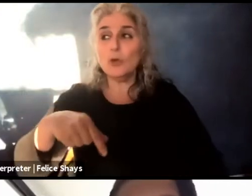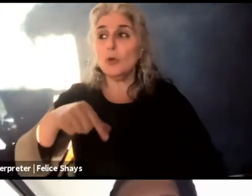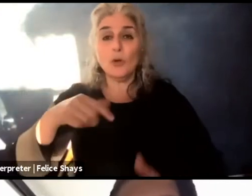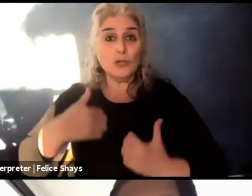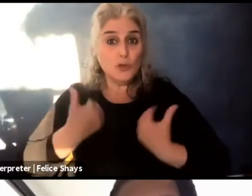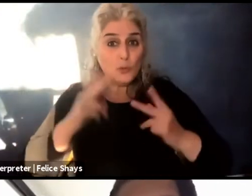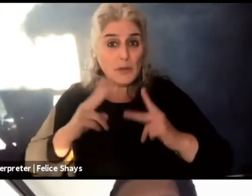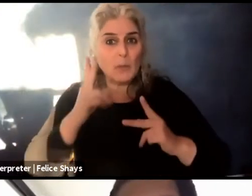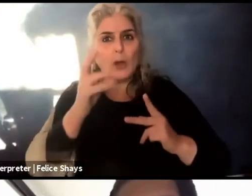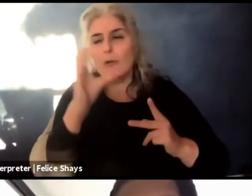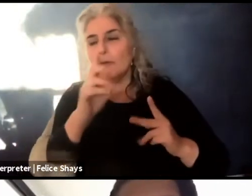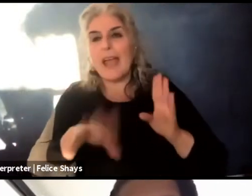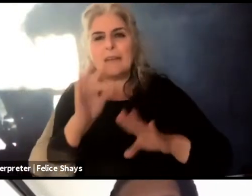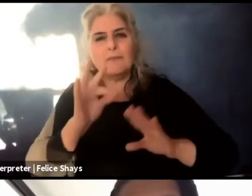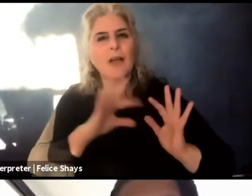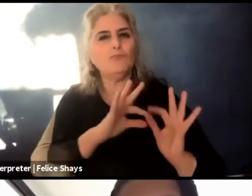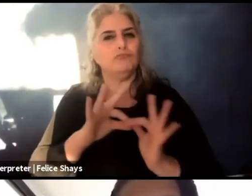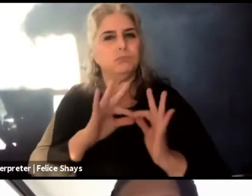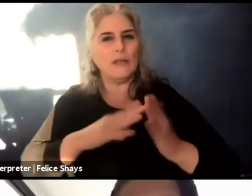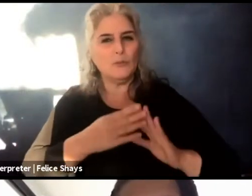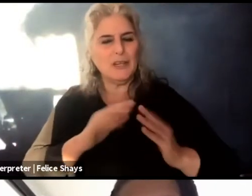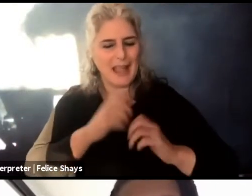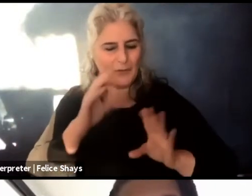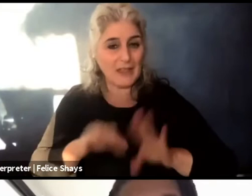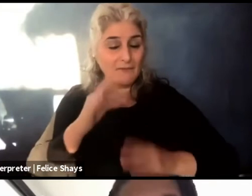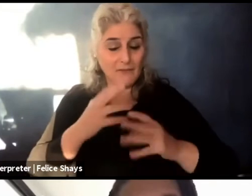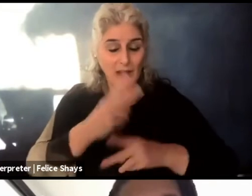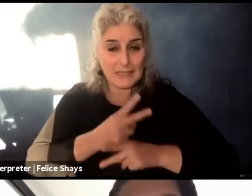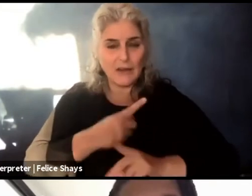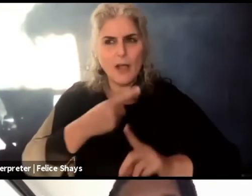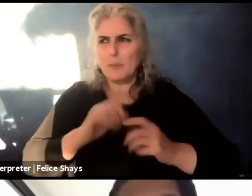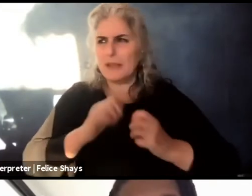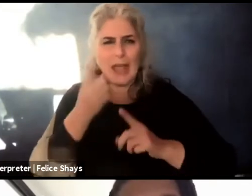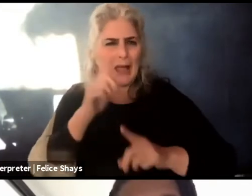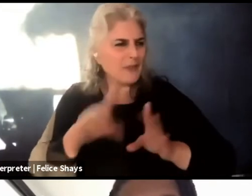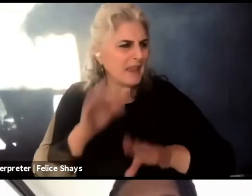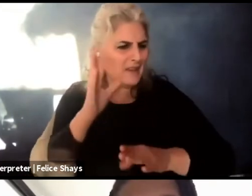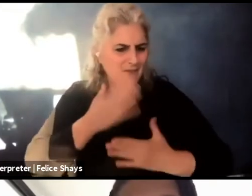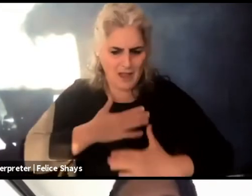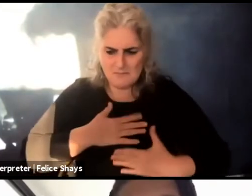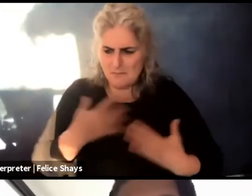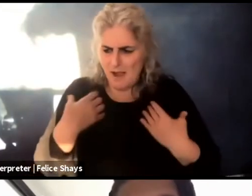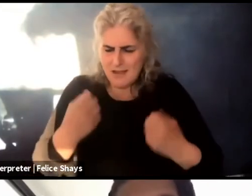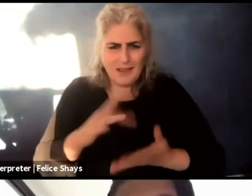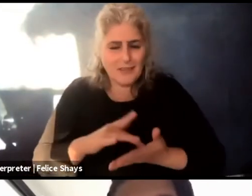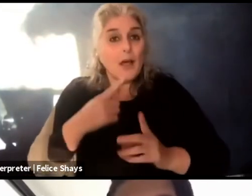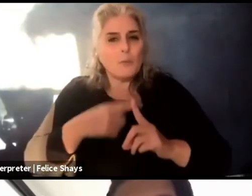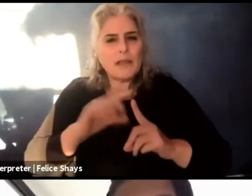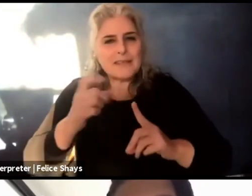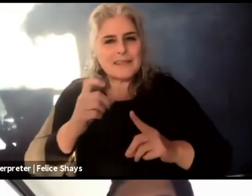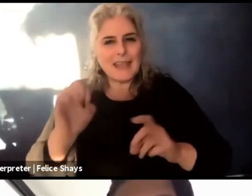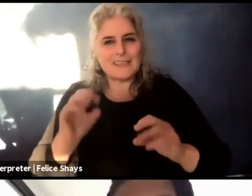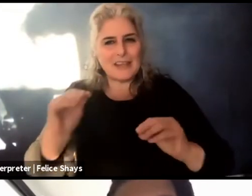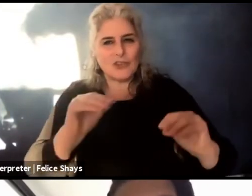find community care and also reproductive health, like how to find like even sex education. I think